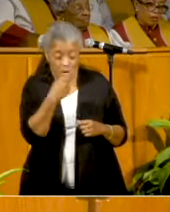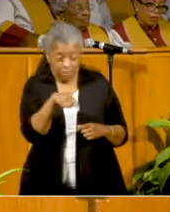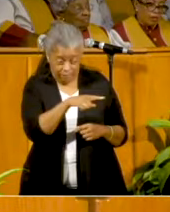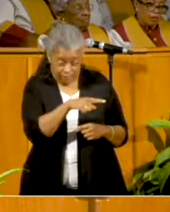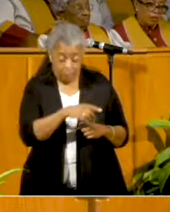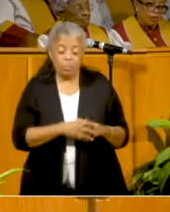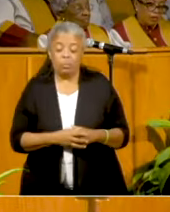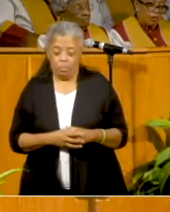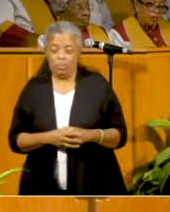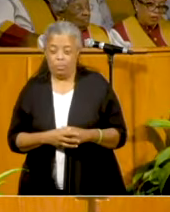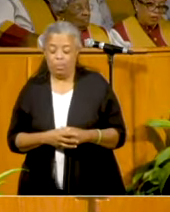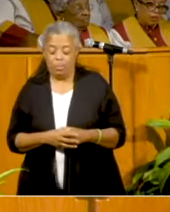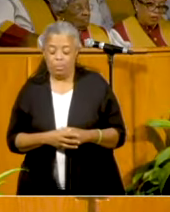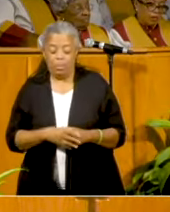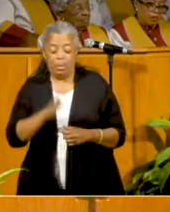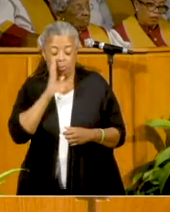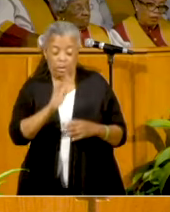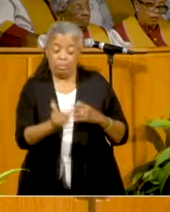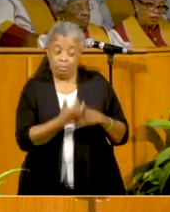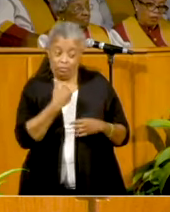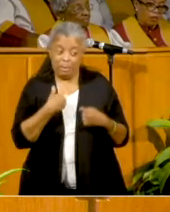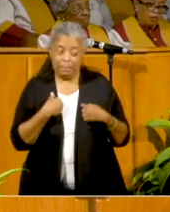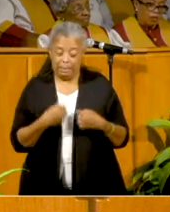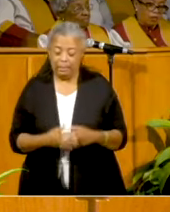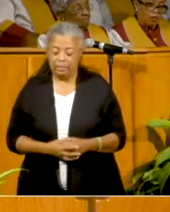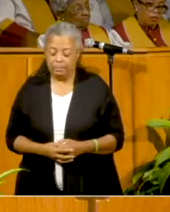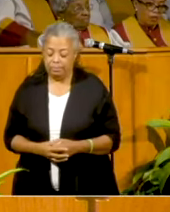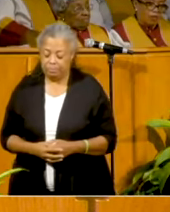you will betray me.